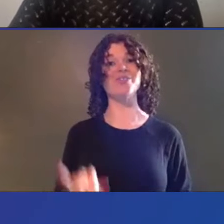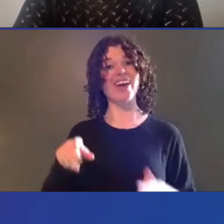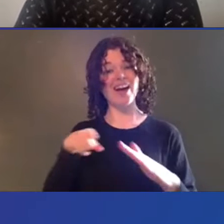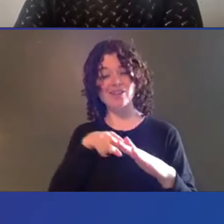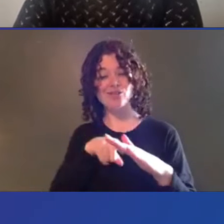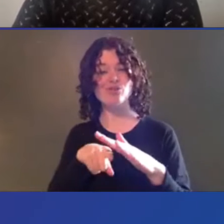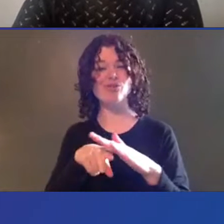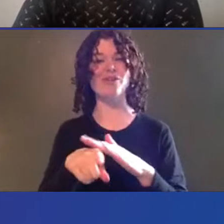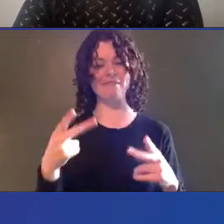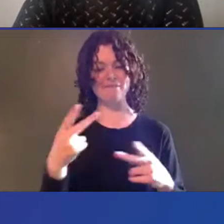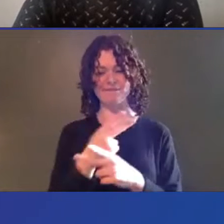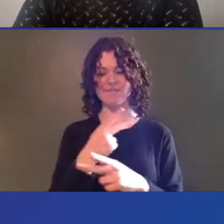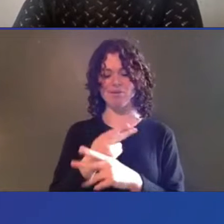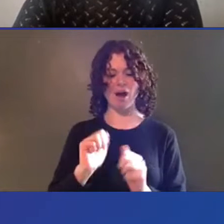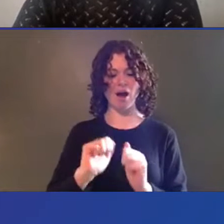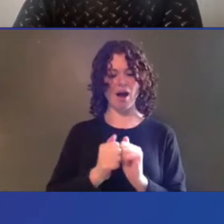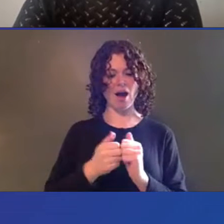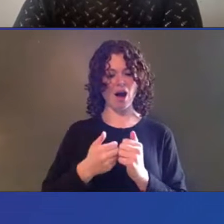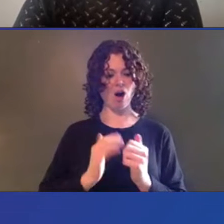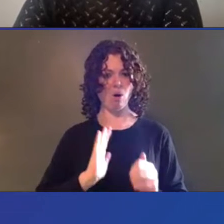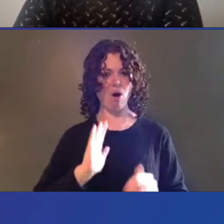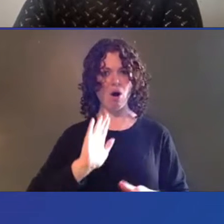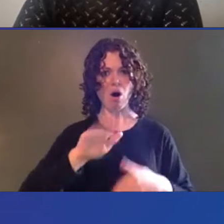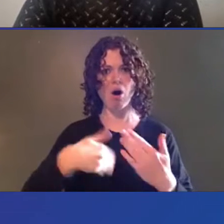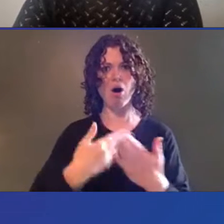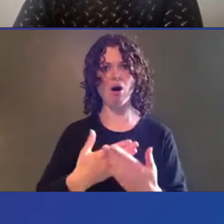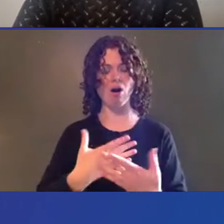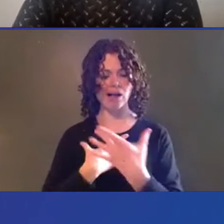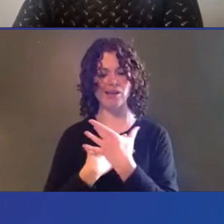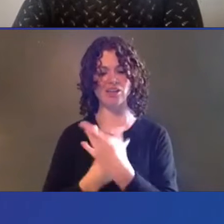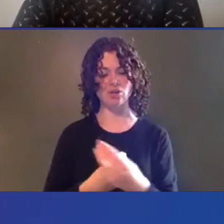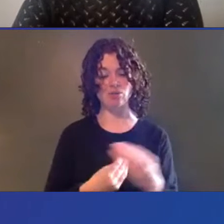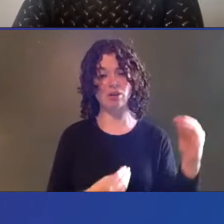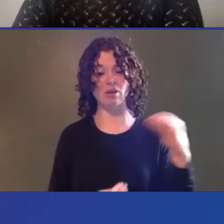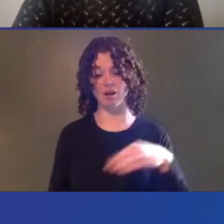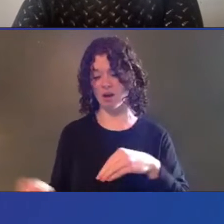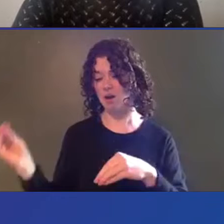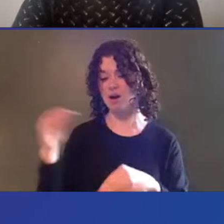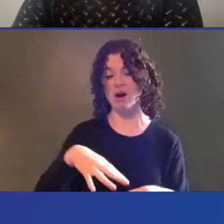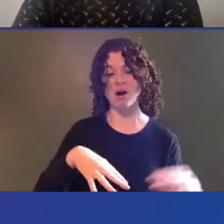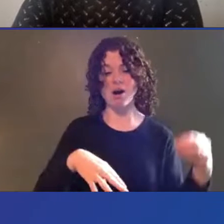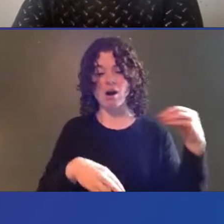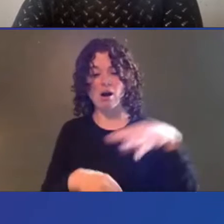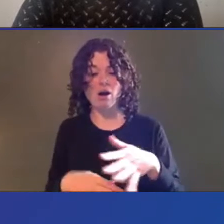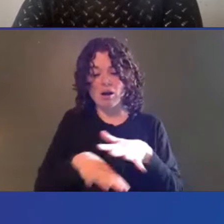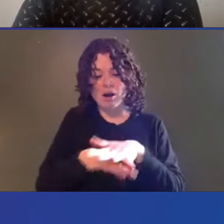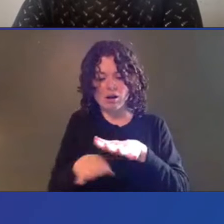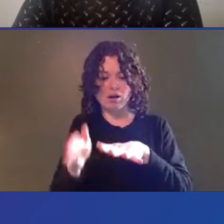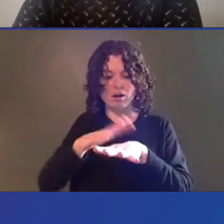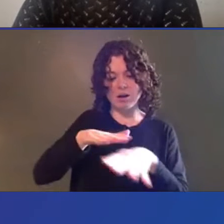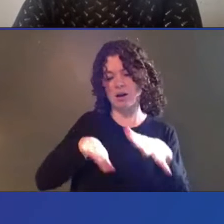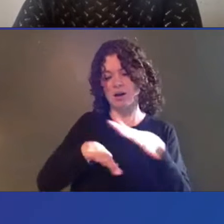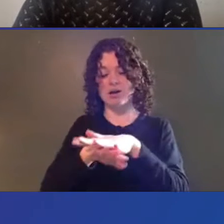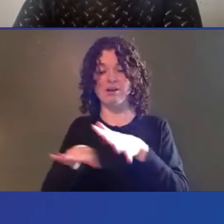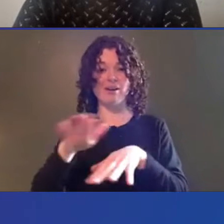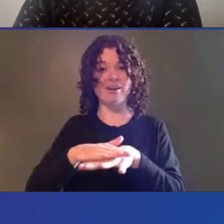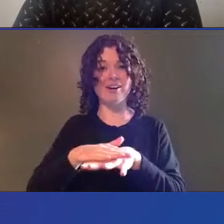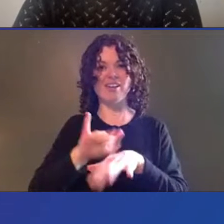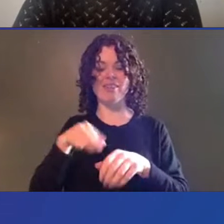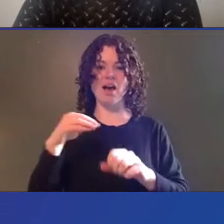discover how our diverse interests, you know, enrich our